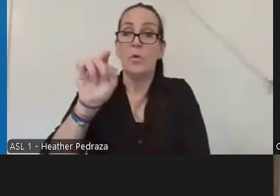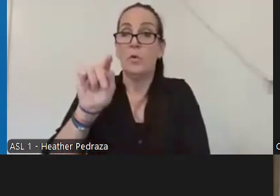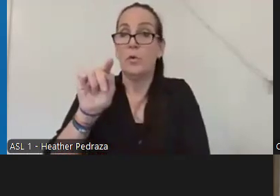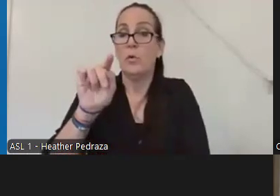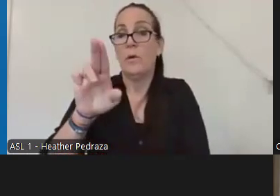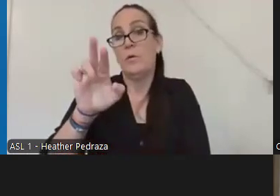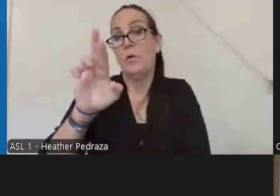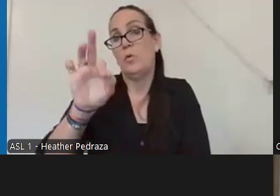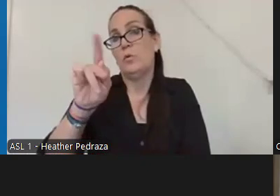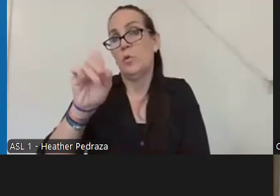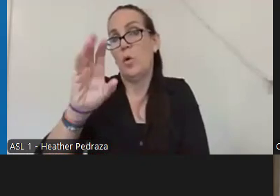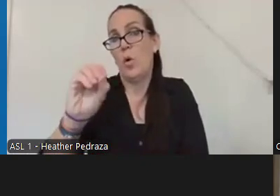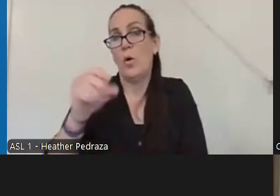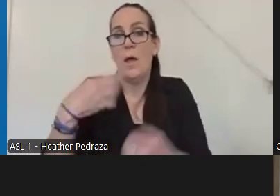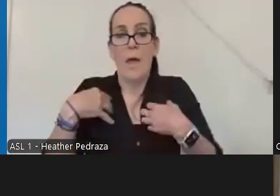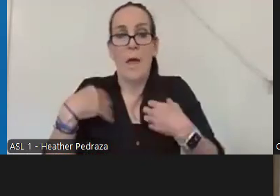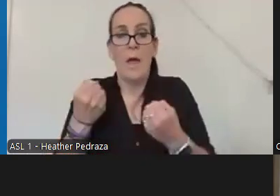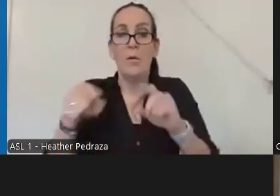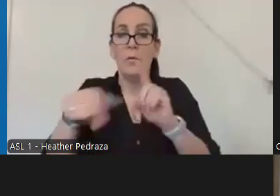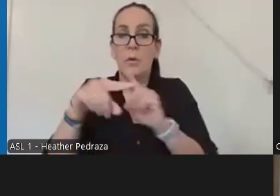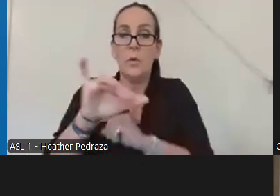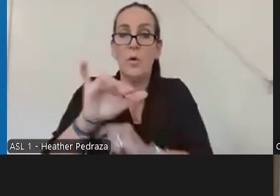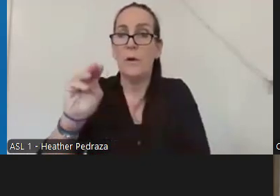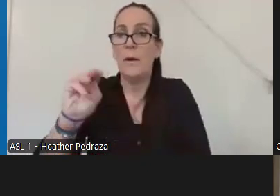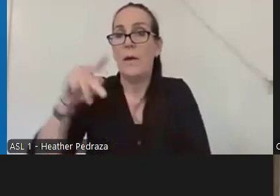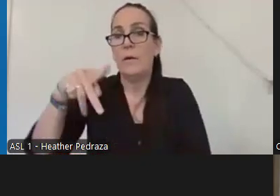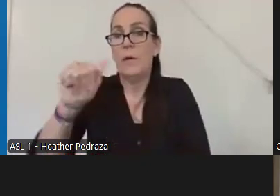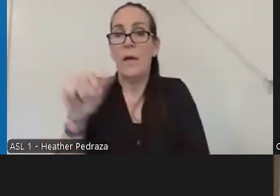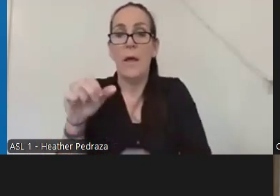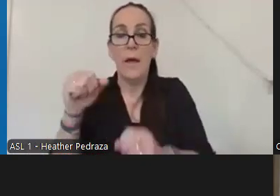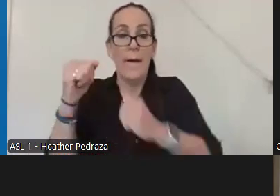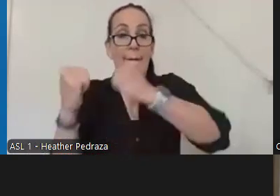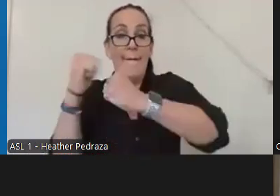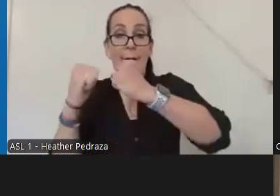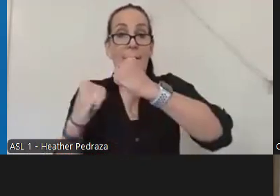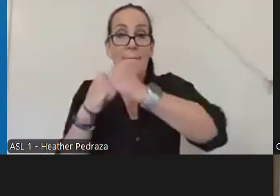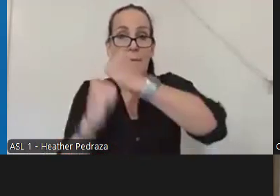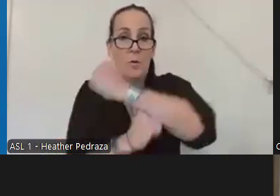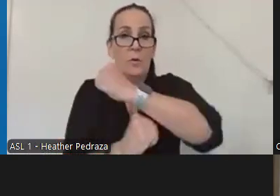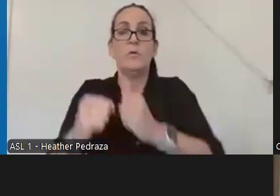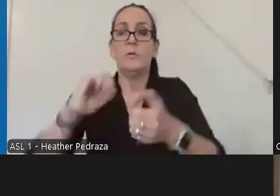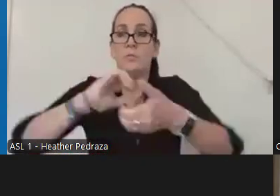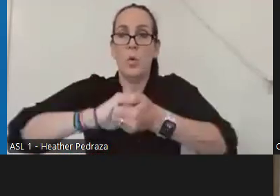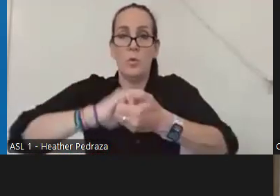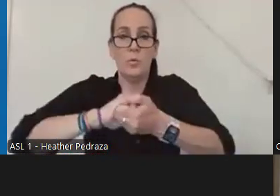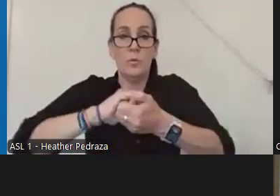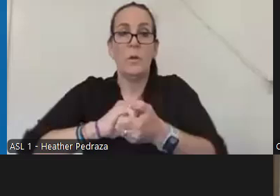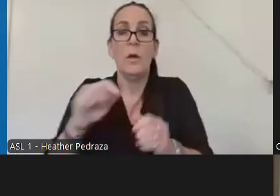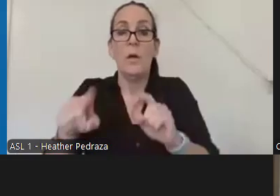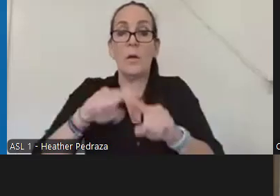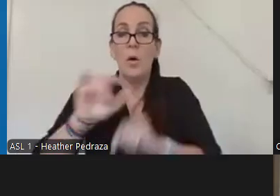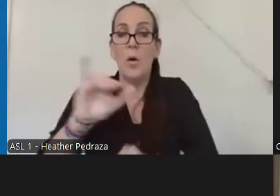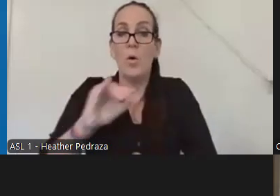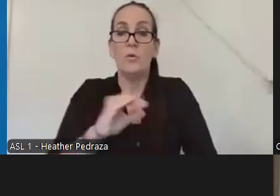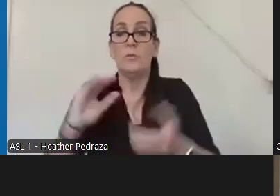Foundation partners, to really not only stand up a community health worker navigator position, but also to